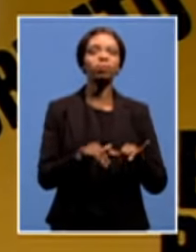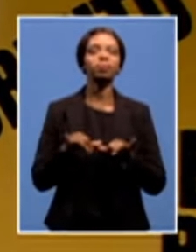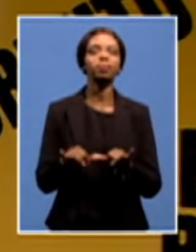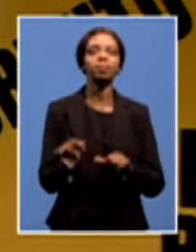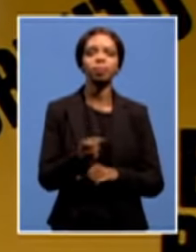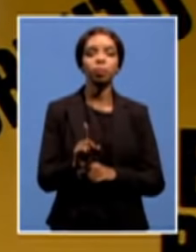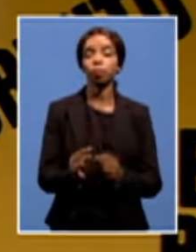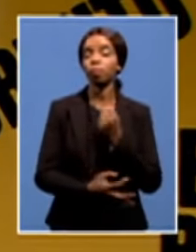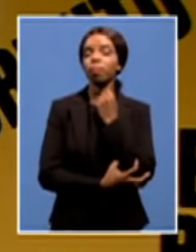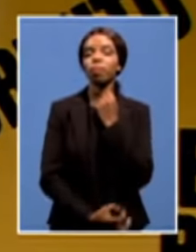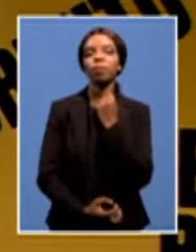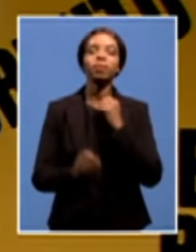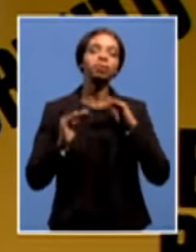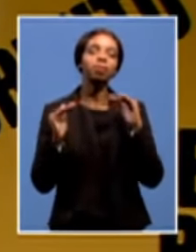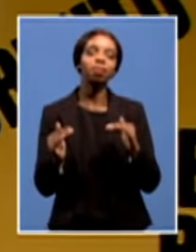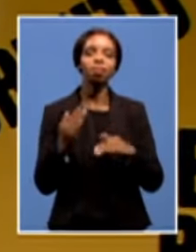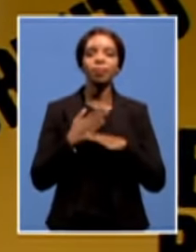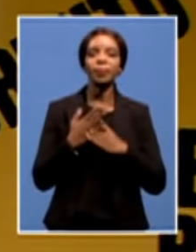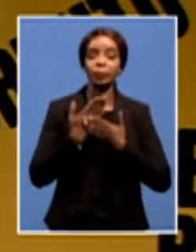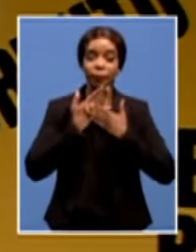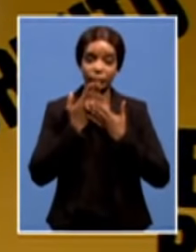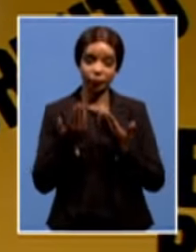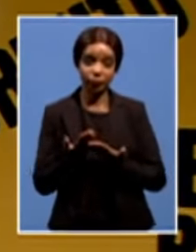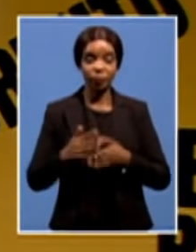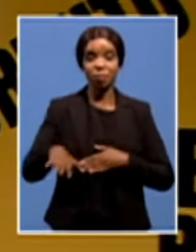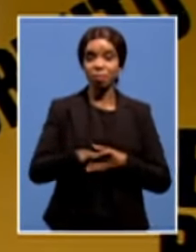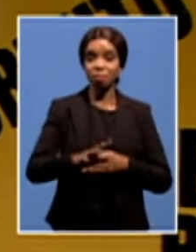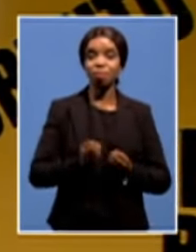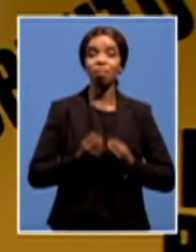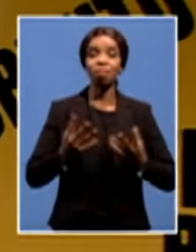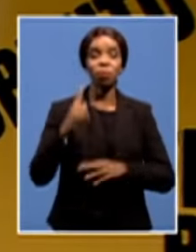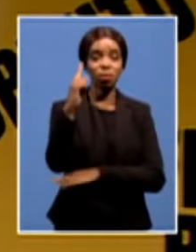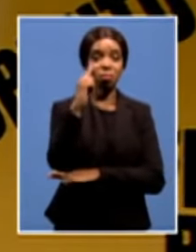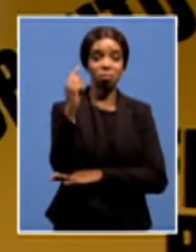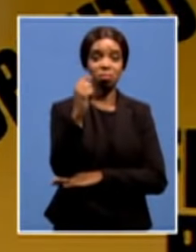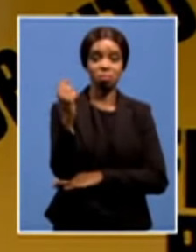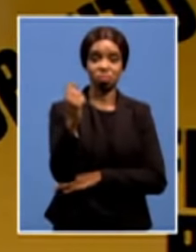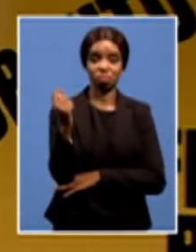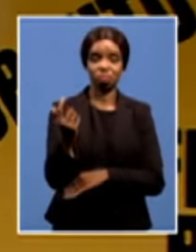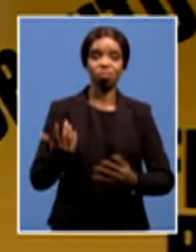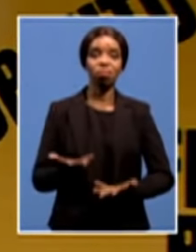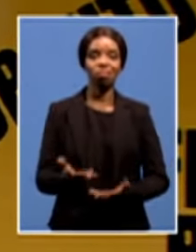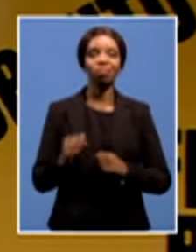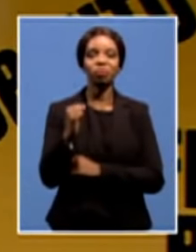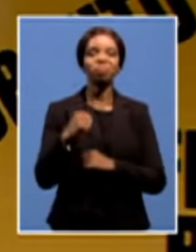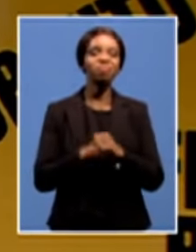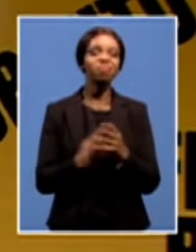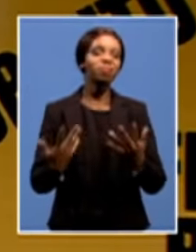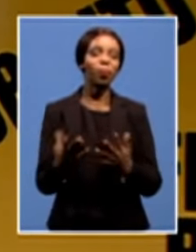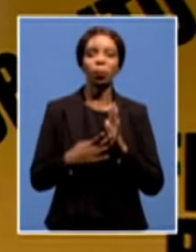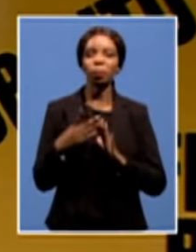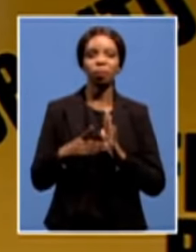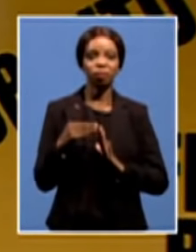of poverty and unemployment in predominantly rural areas with backlogs in infrastructure development